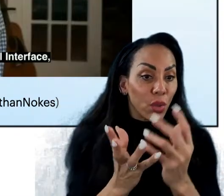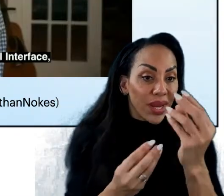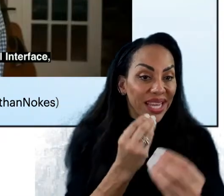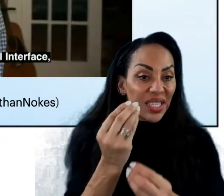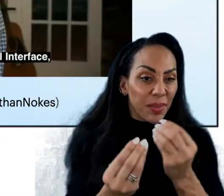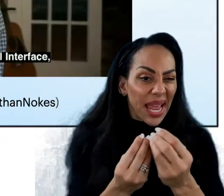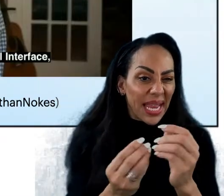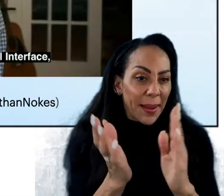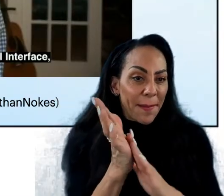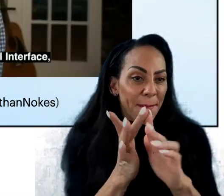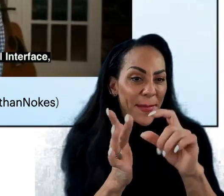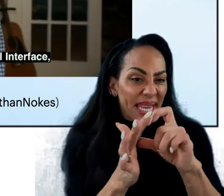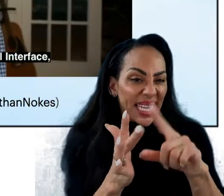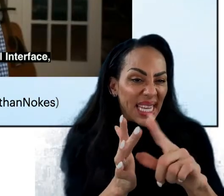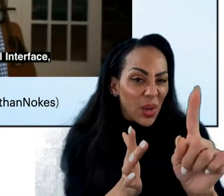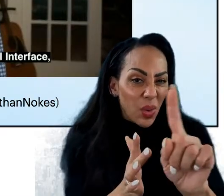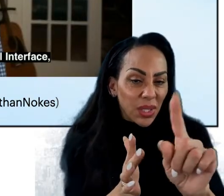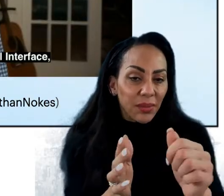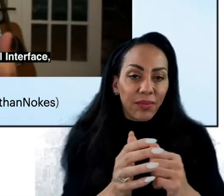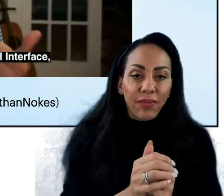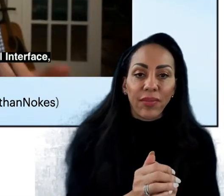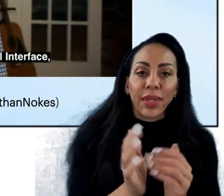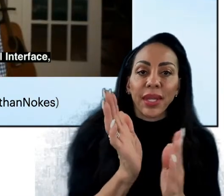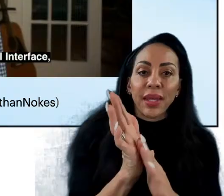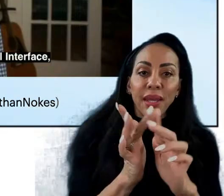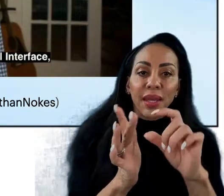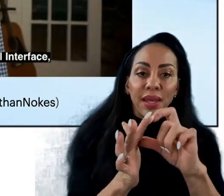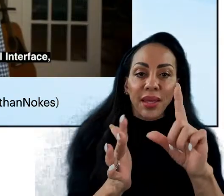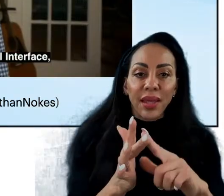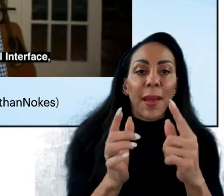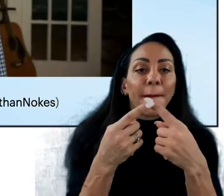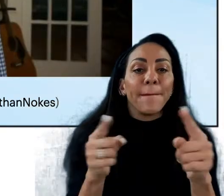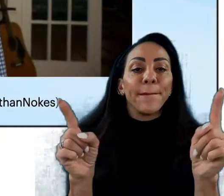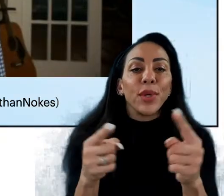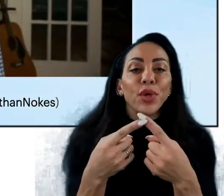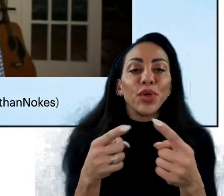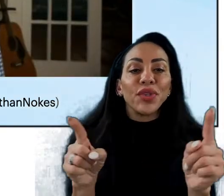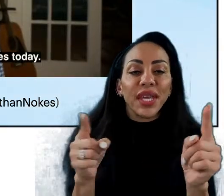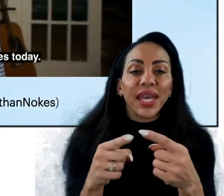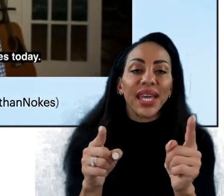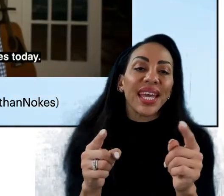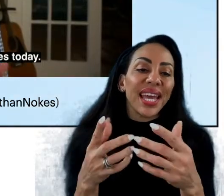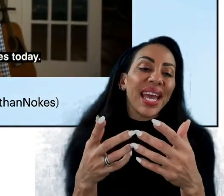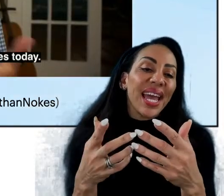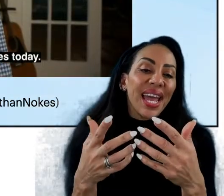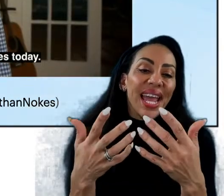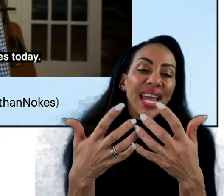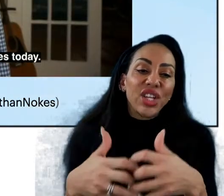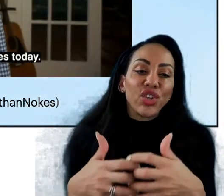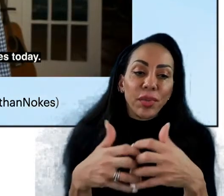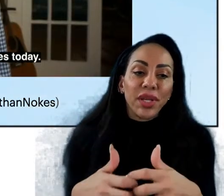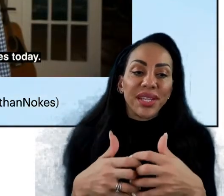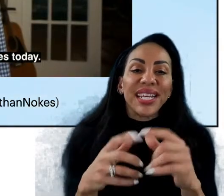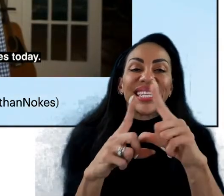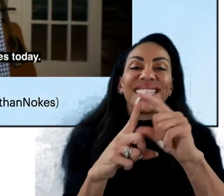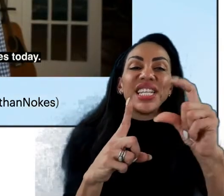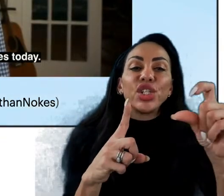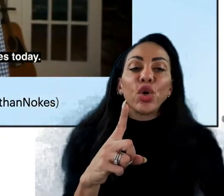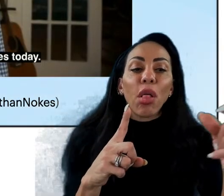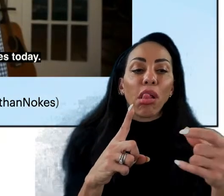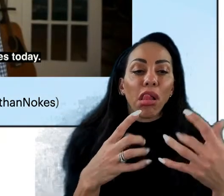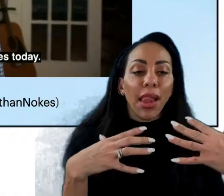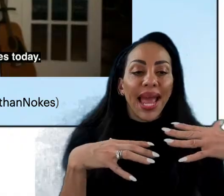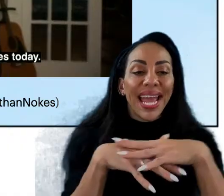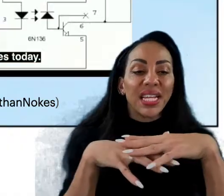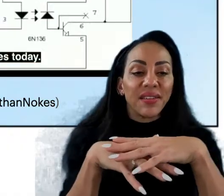good explanation about it. Now, MIDI stands for Musical Instrument Digital Interface and is used in a wide variety of